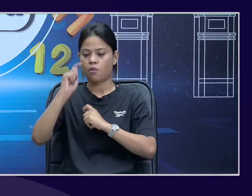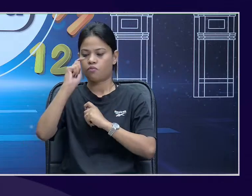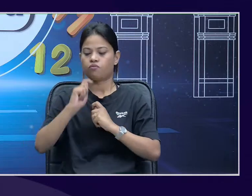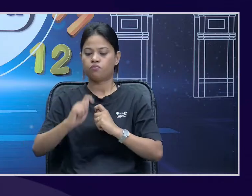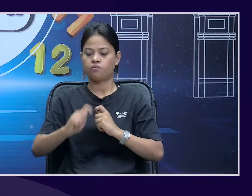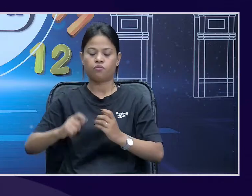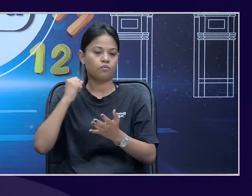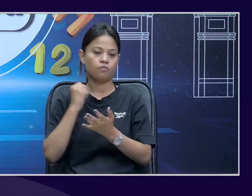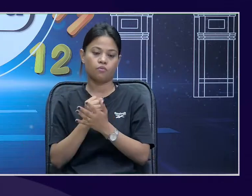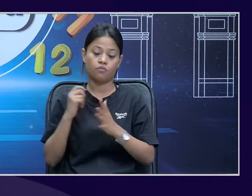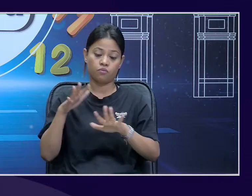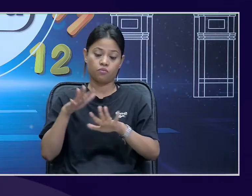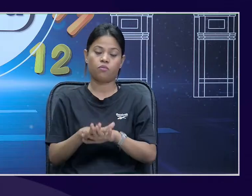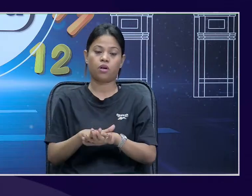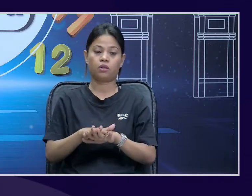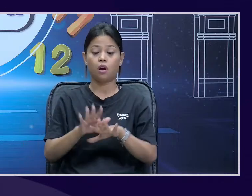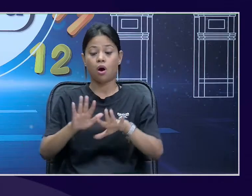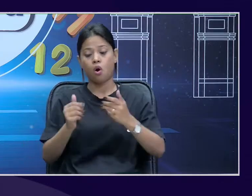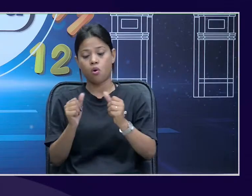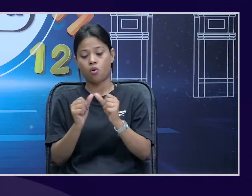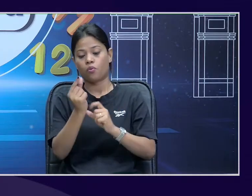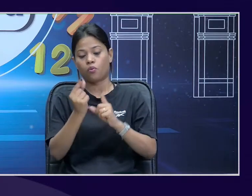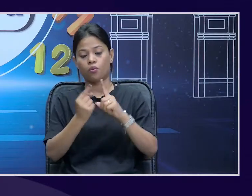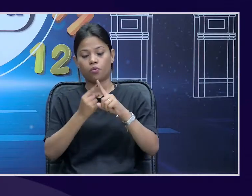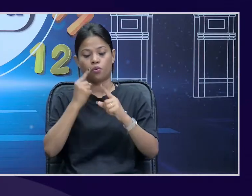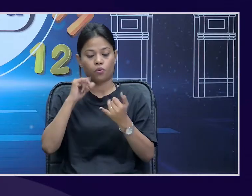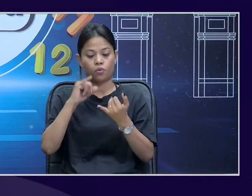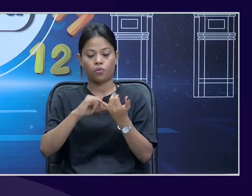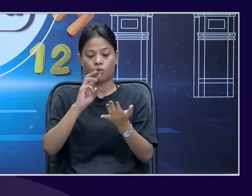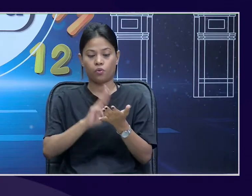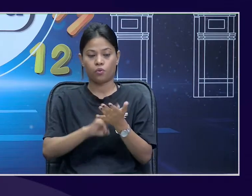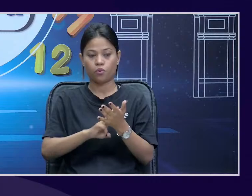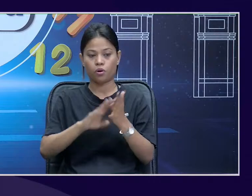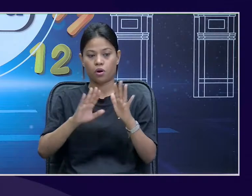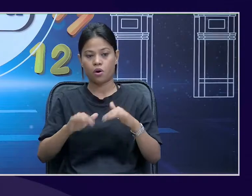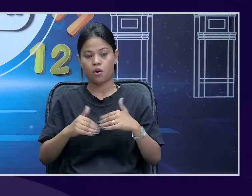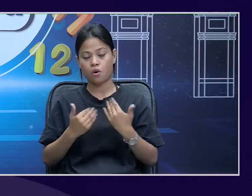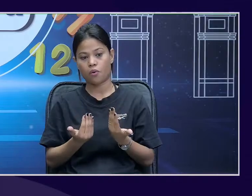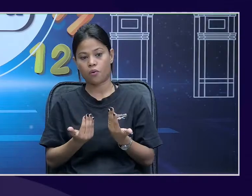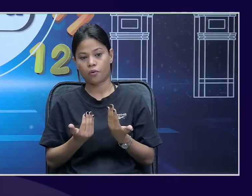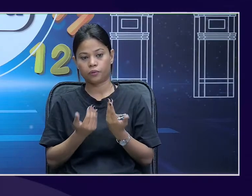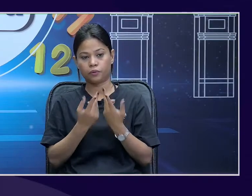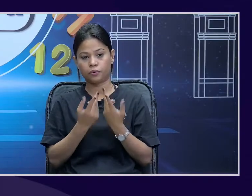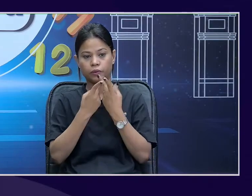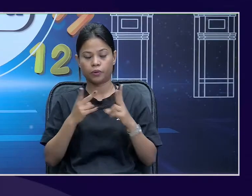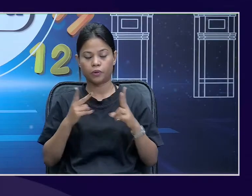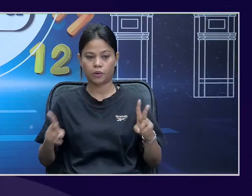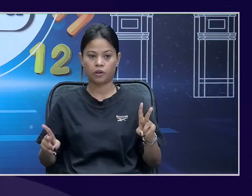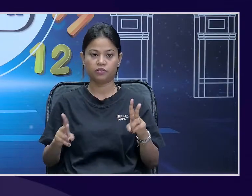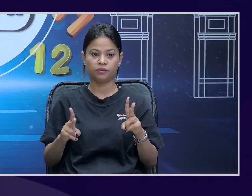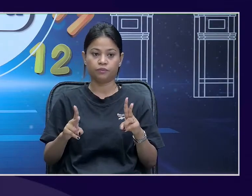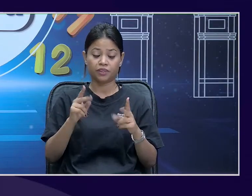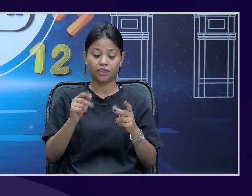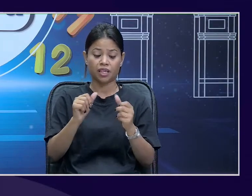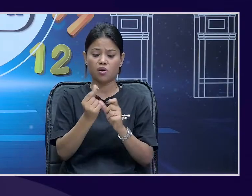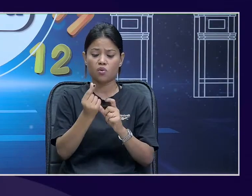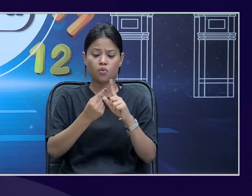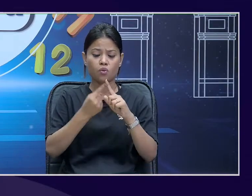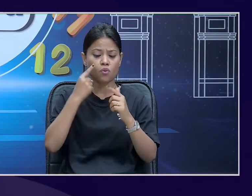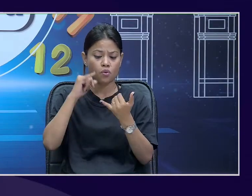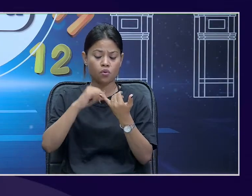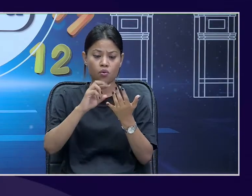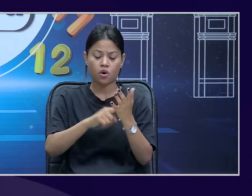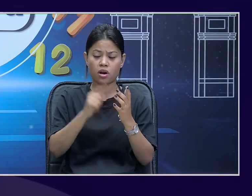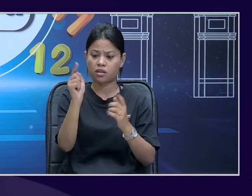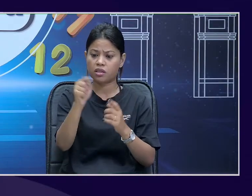if we have a child with autism, the child with autism depending upon the